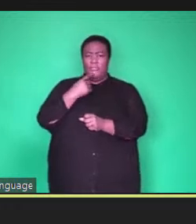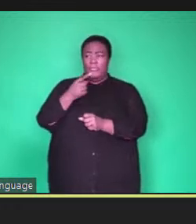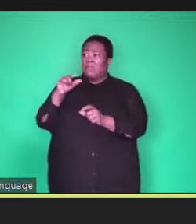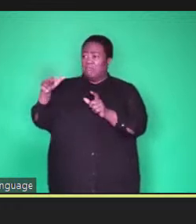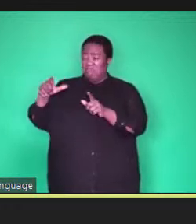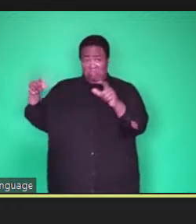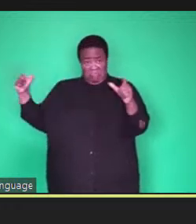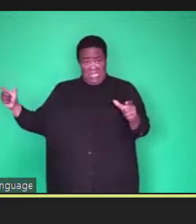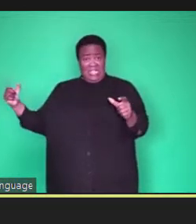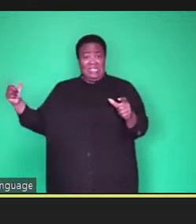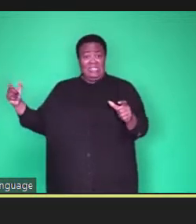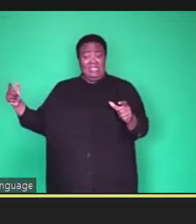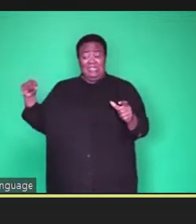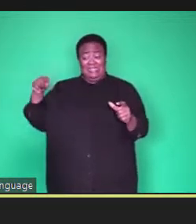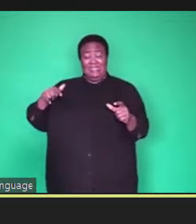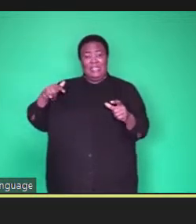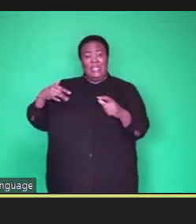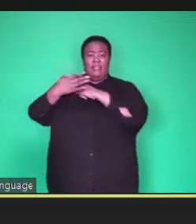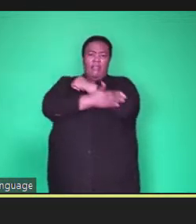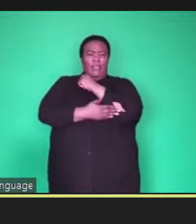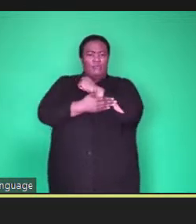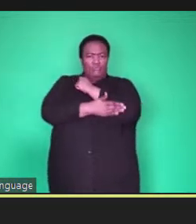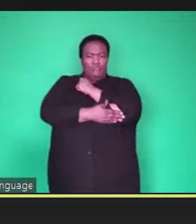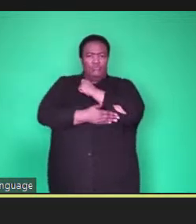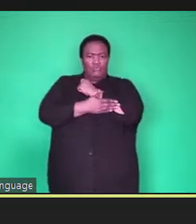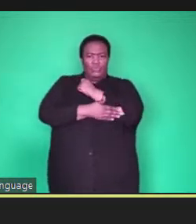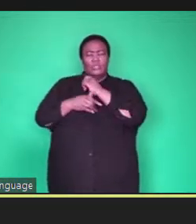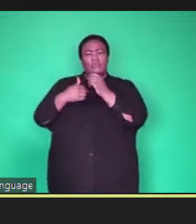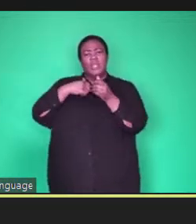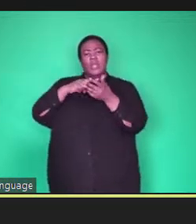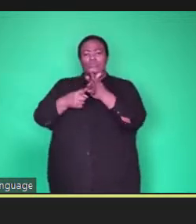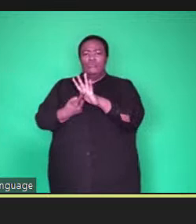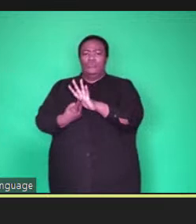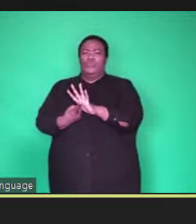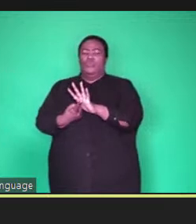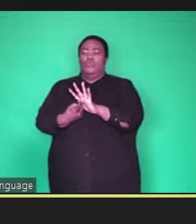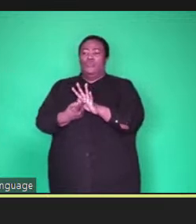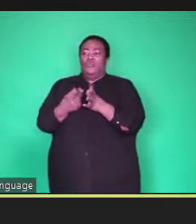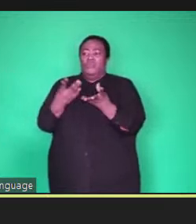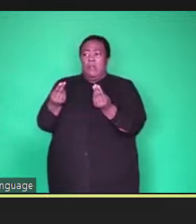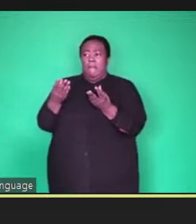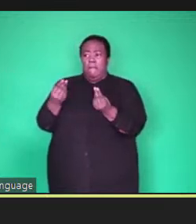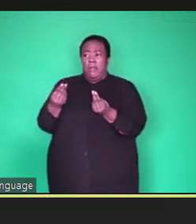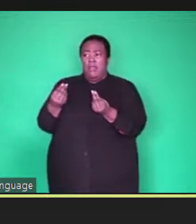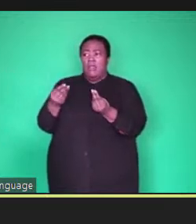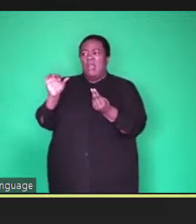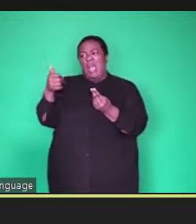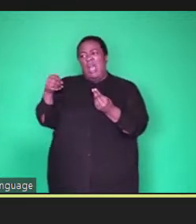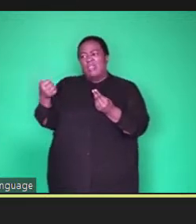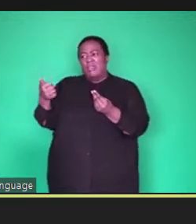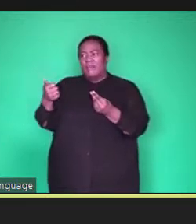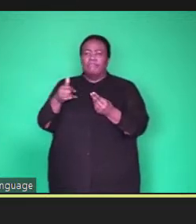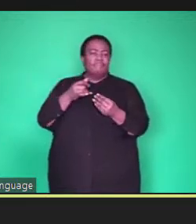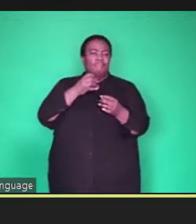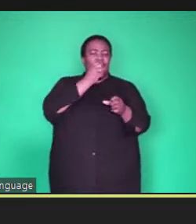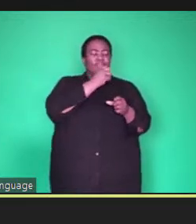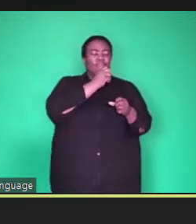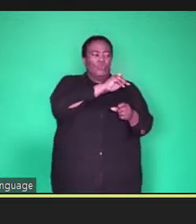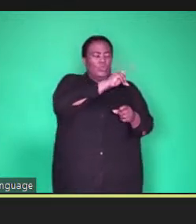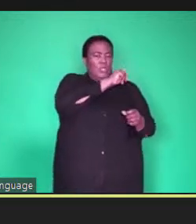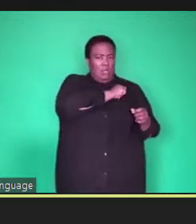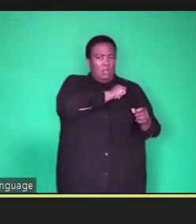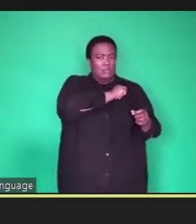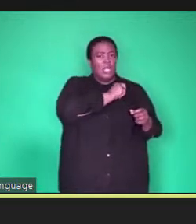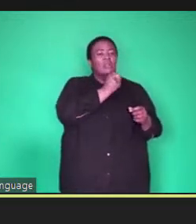in the country in that census. And I showed you those figures, and others all a bit similar. KwaZulu-Natal, strong